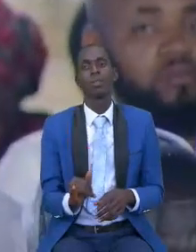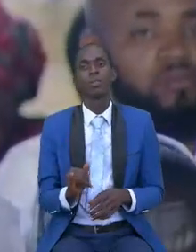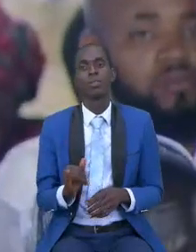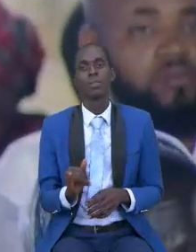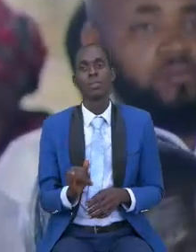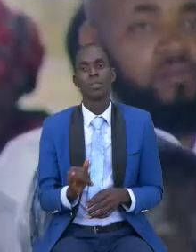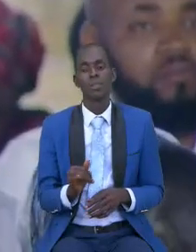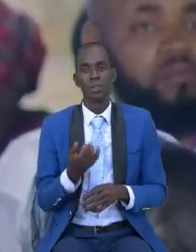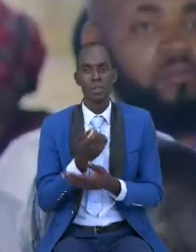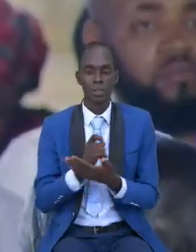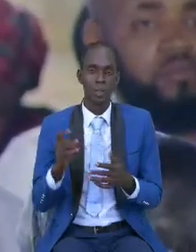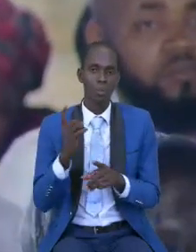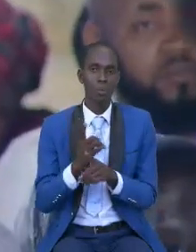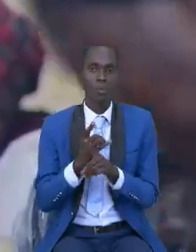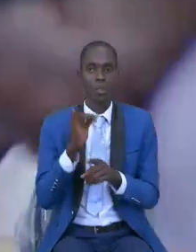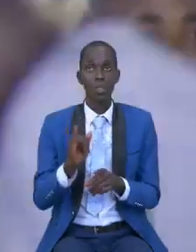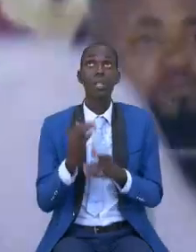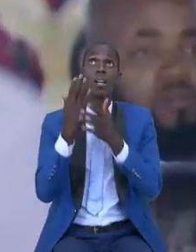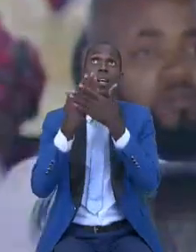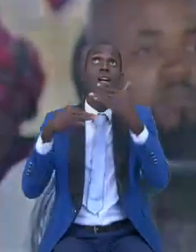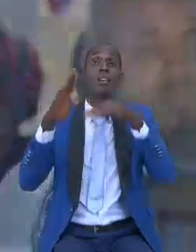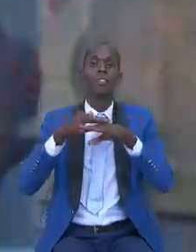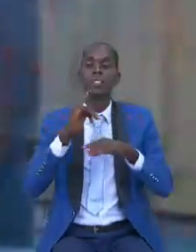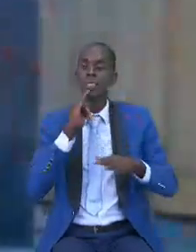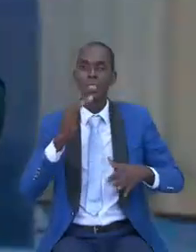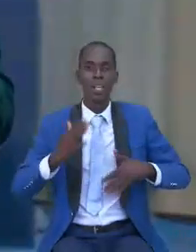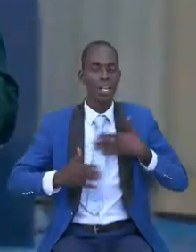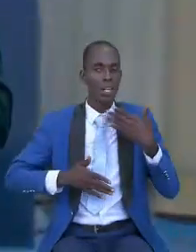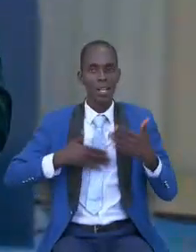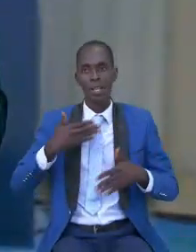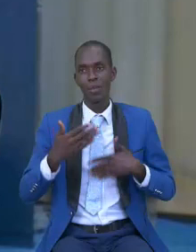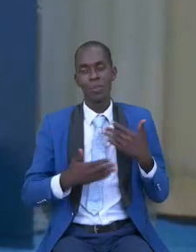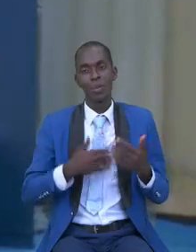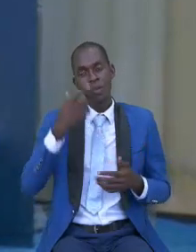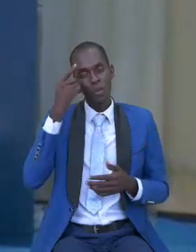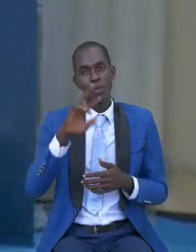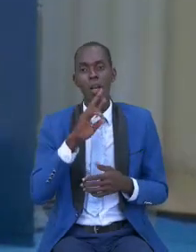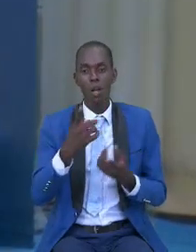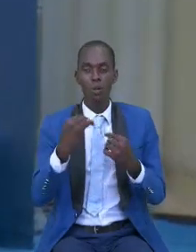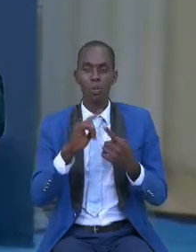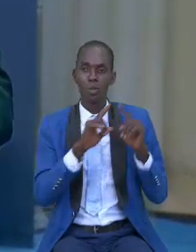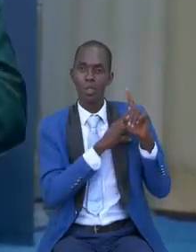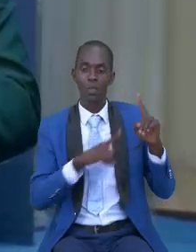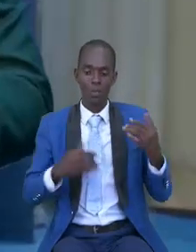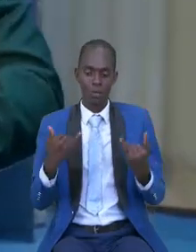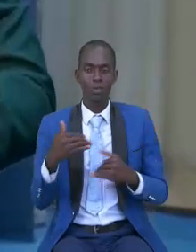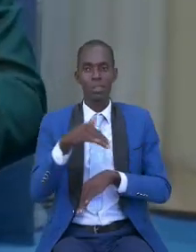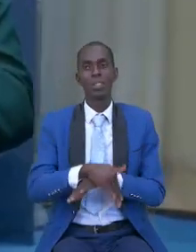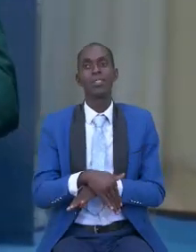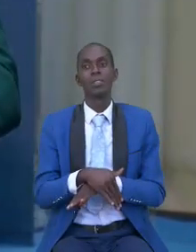is rejoicing. We should rejoice also for their coming to the Lord tonight in Jesus'